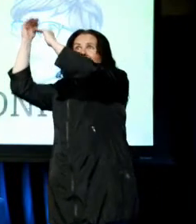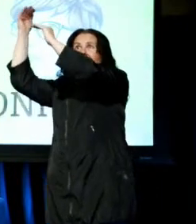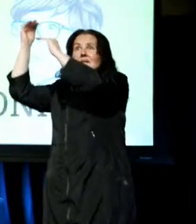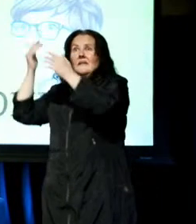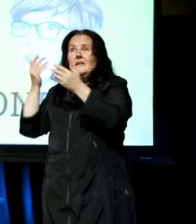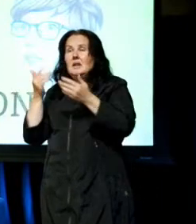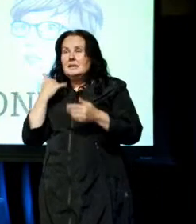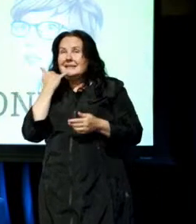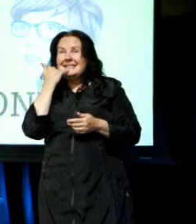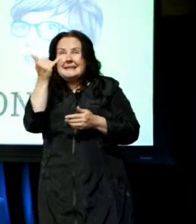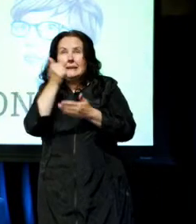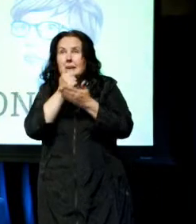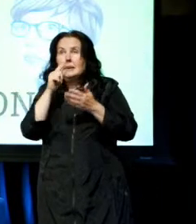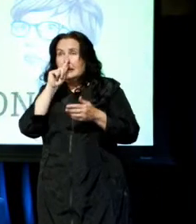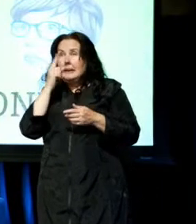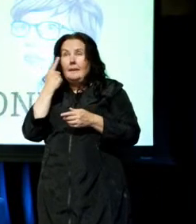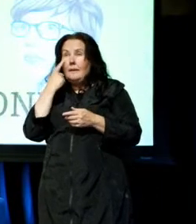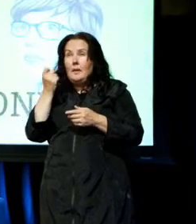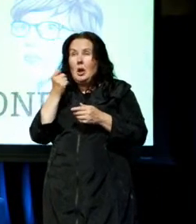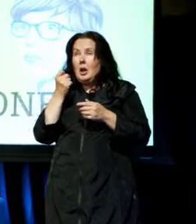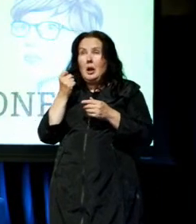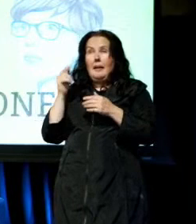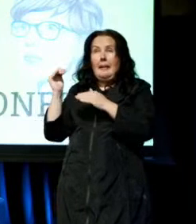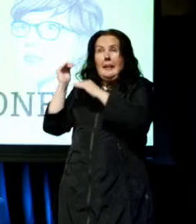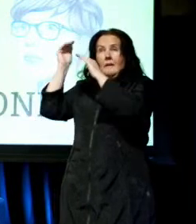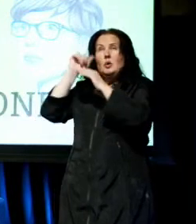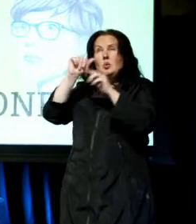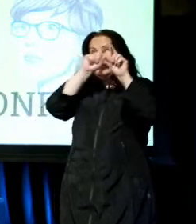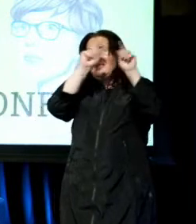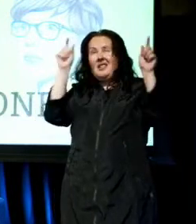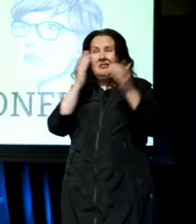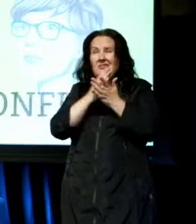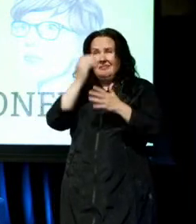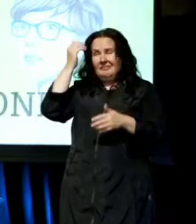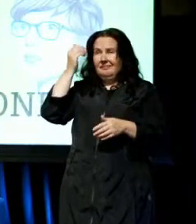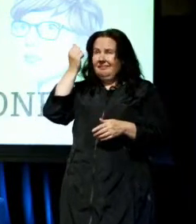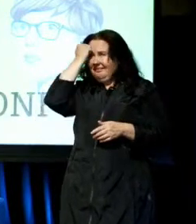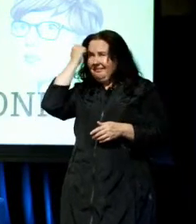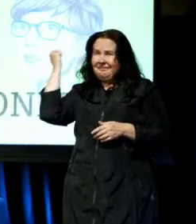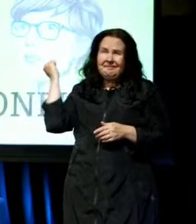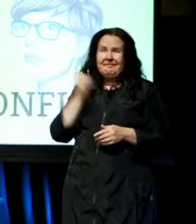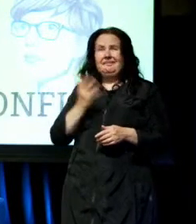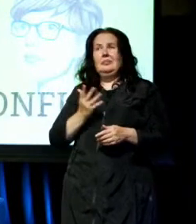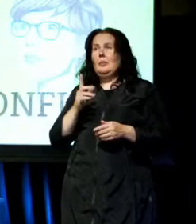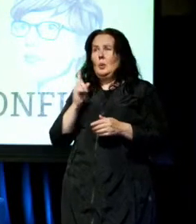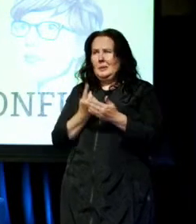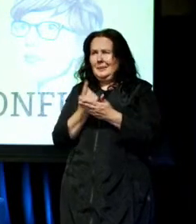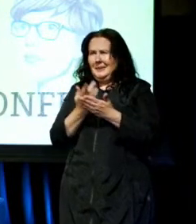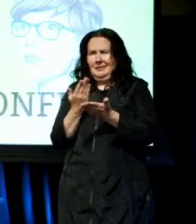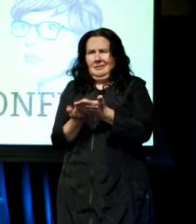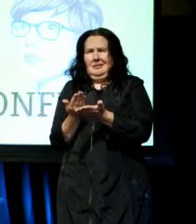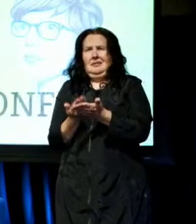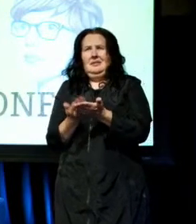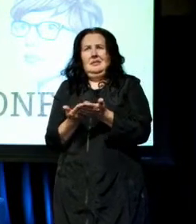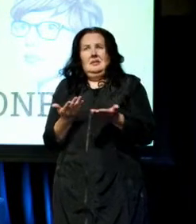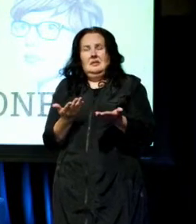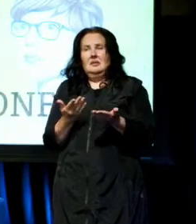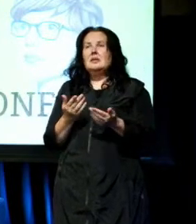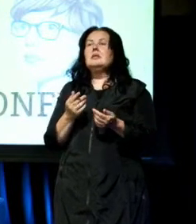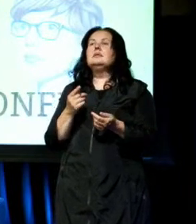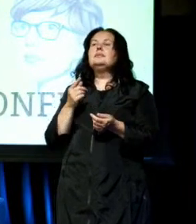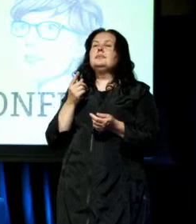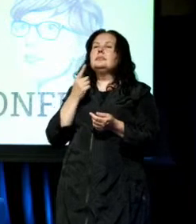said, I can't find the lift and your sign is fucking ridiculous. What is going on? You know, it said, you know,